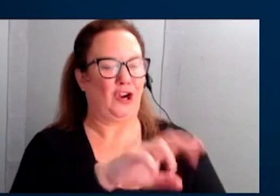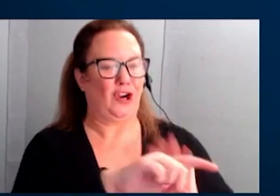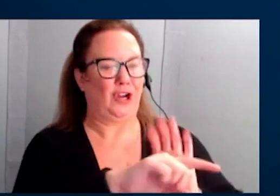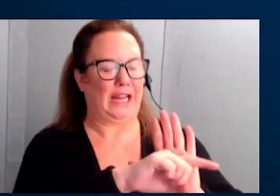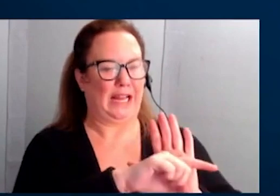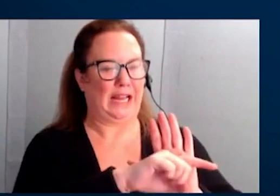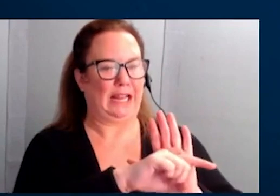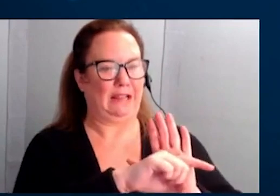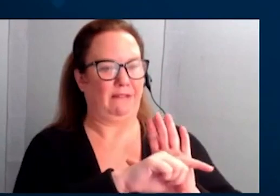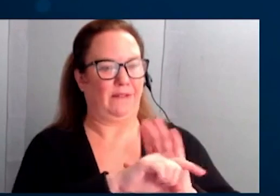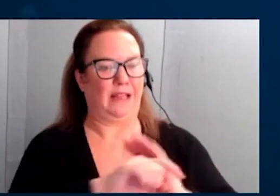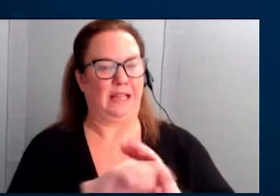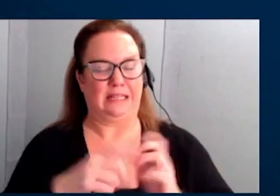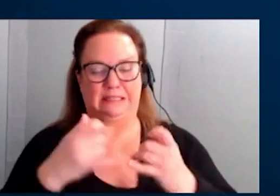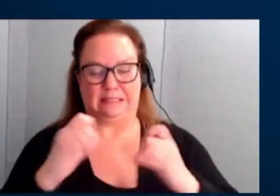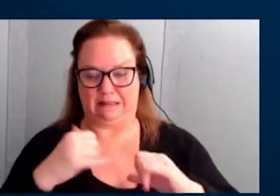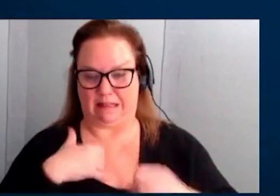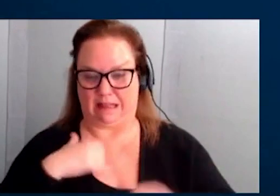be contagious?